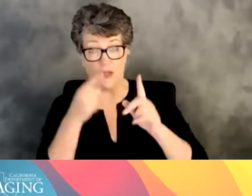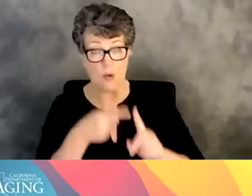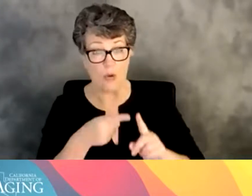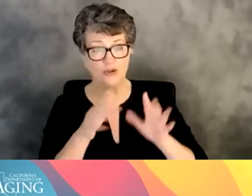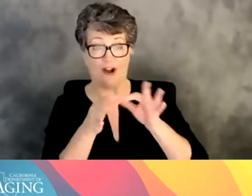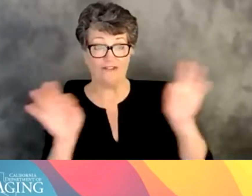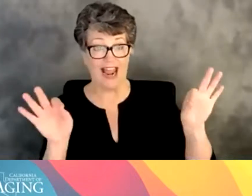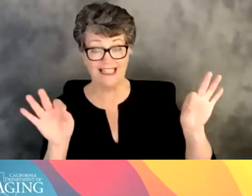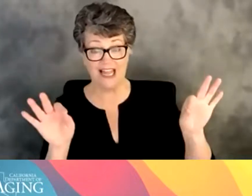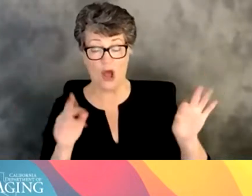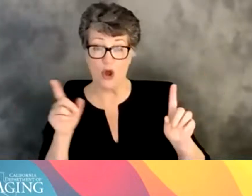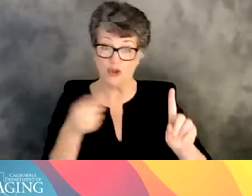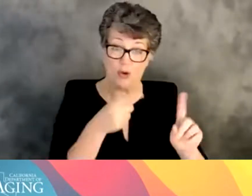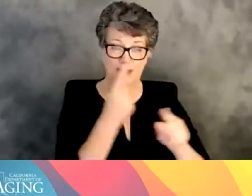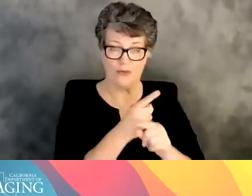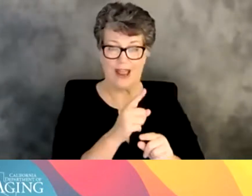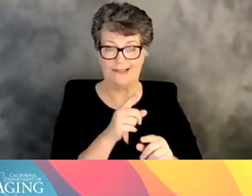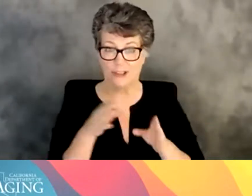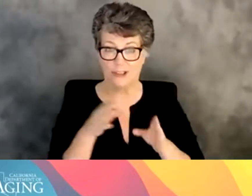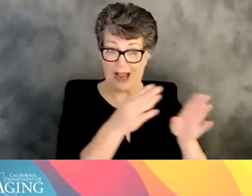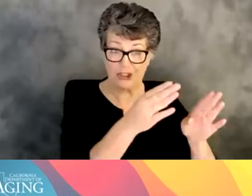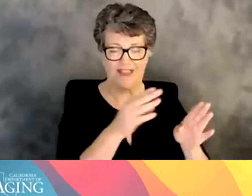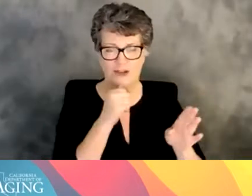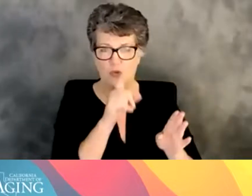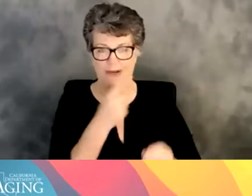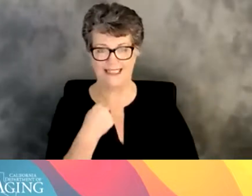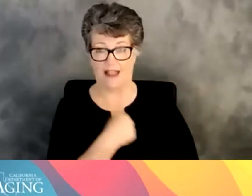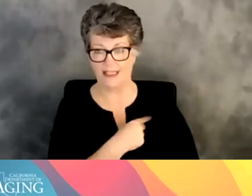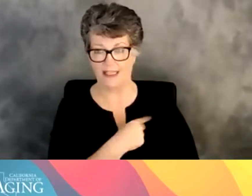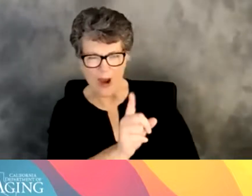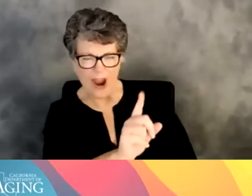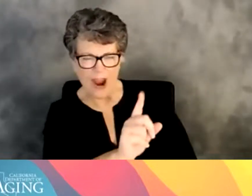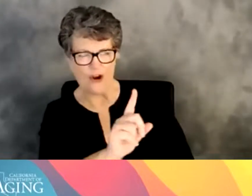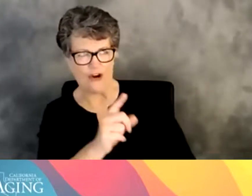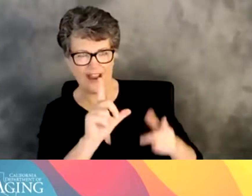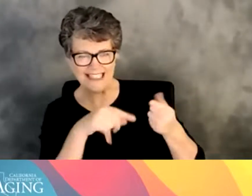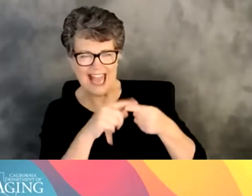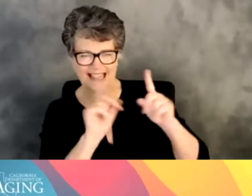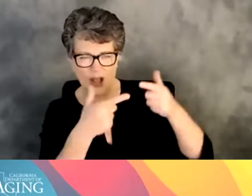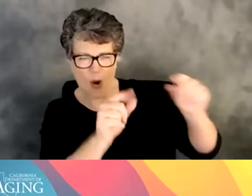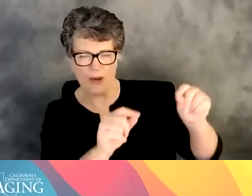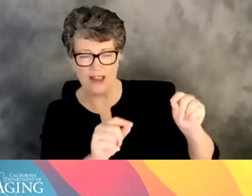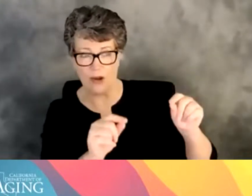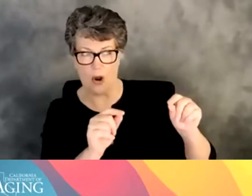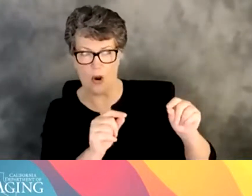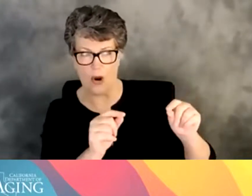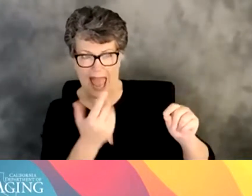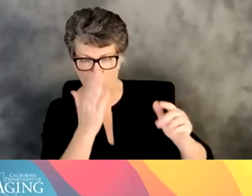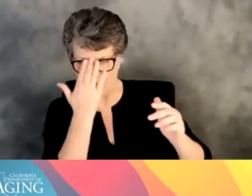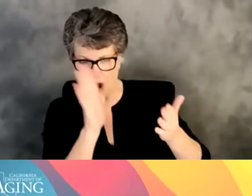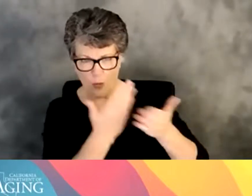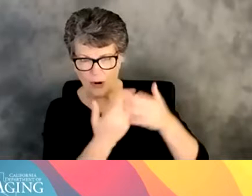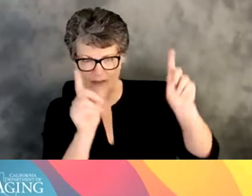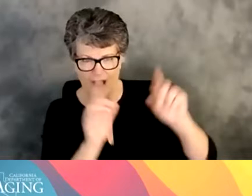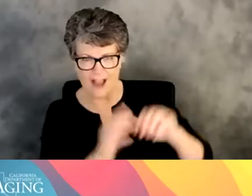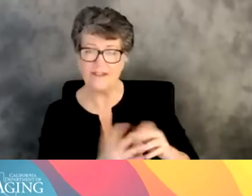as like towards the right direction, but they don't really tell us where we're headed or that we'll know when we got there. And I think